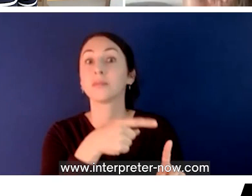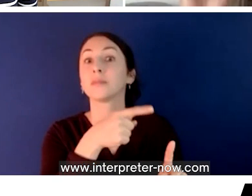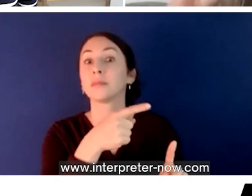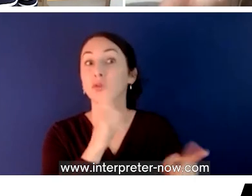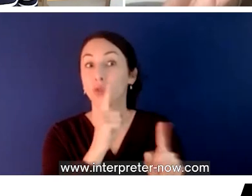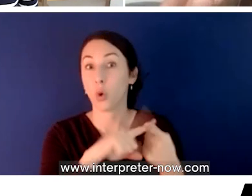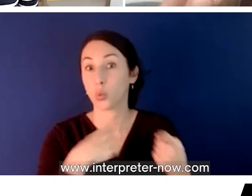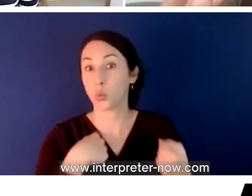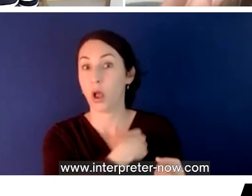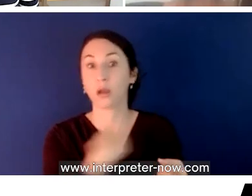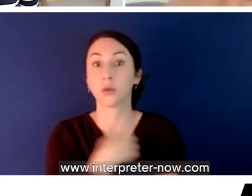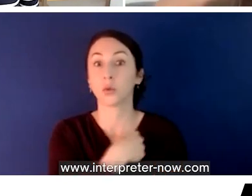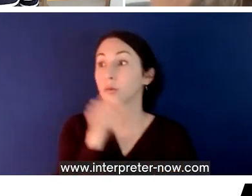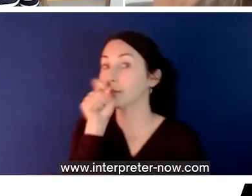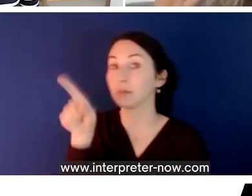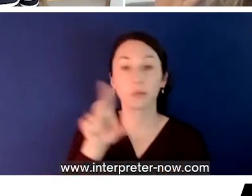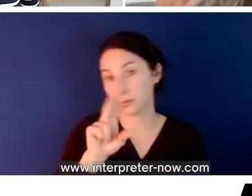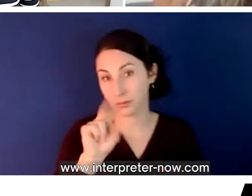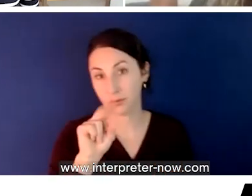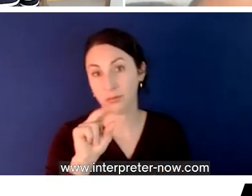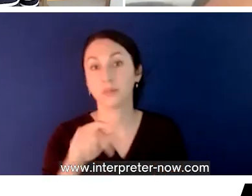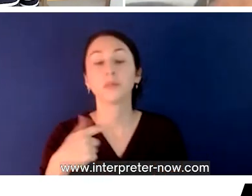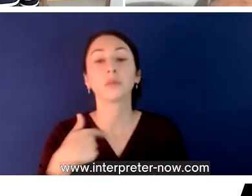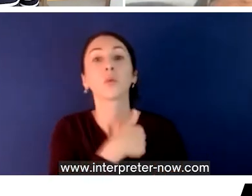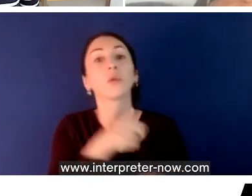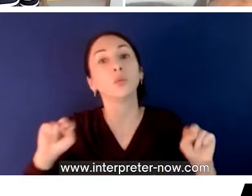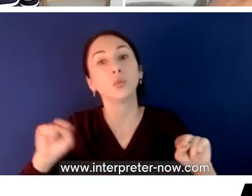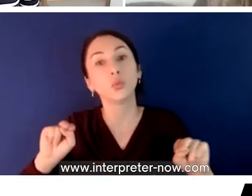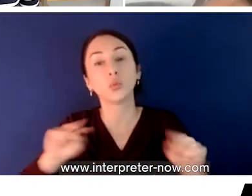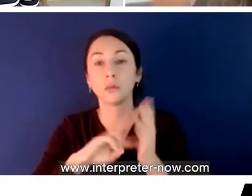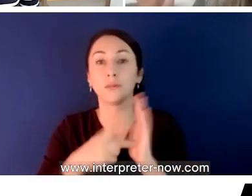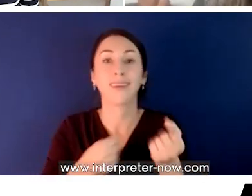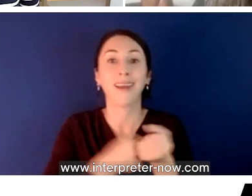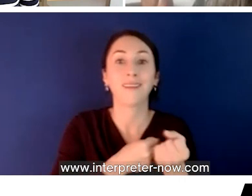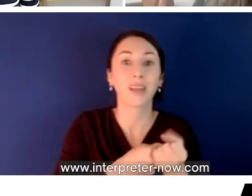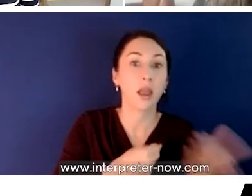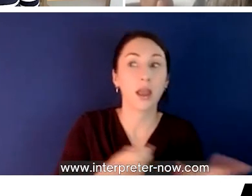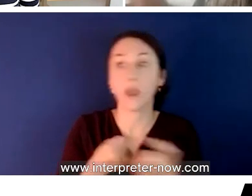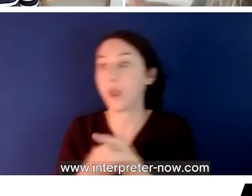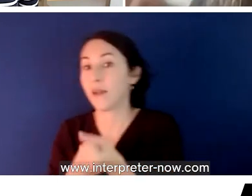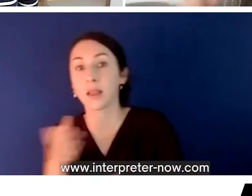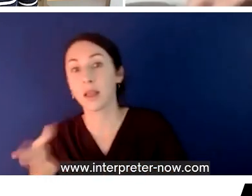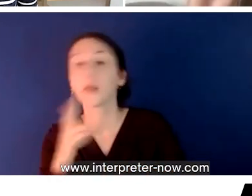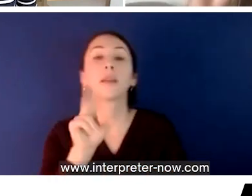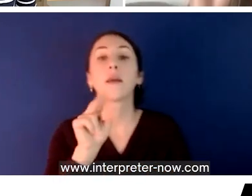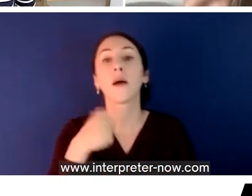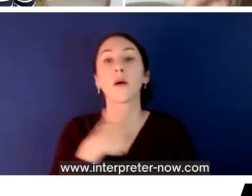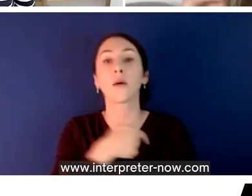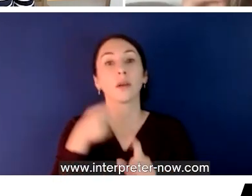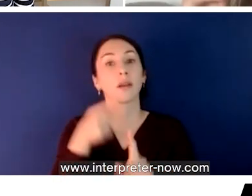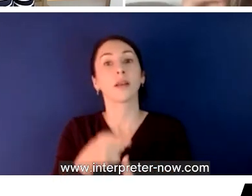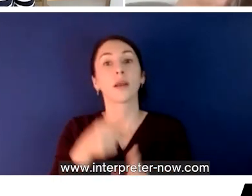us. We are impartial. So we don't advocate for the employee. We don't advocate for the company. We advocate for fairness